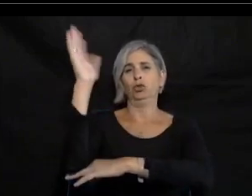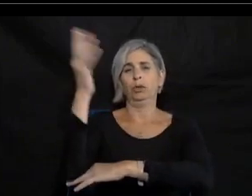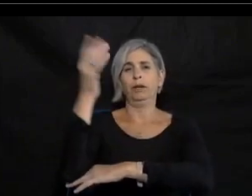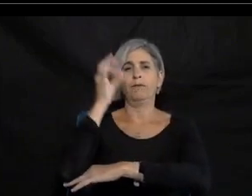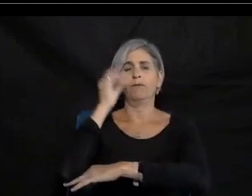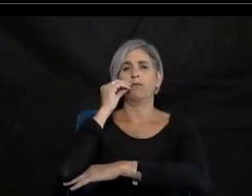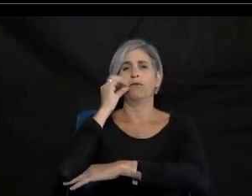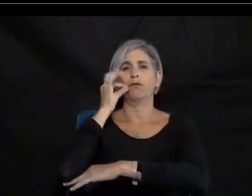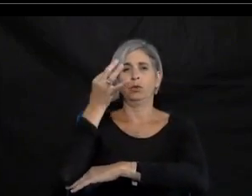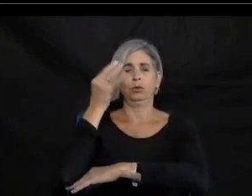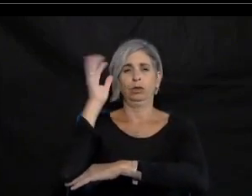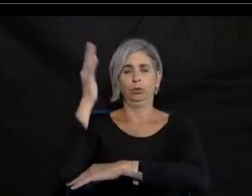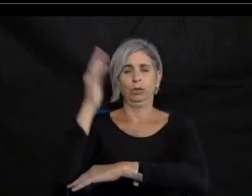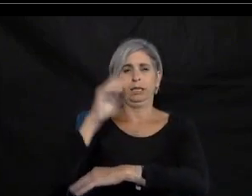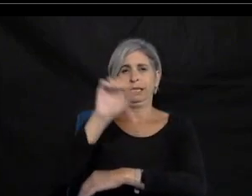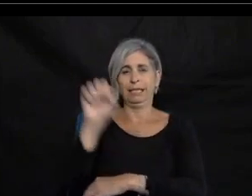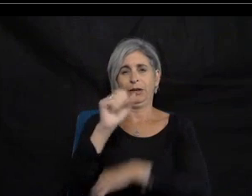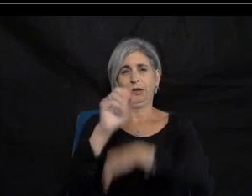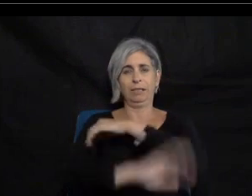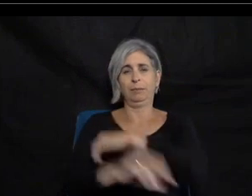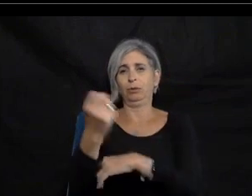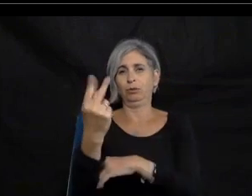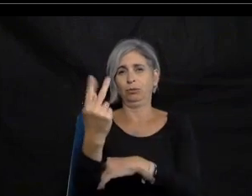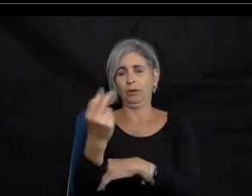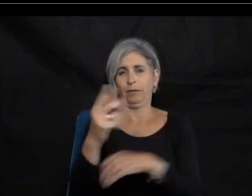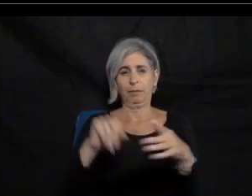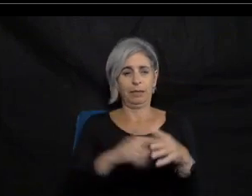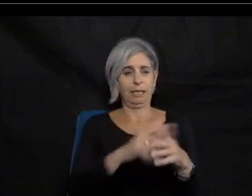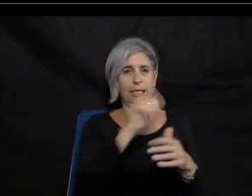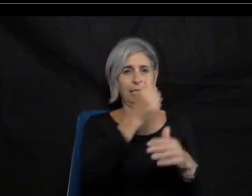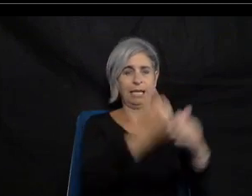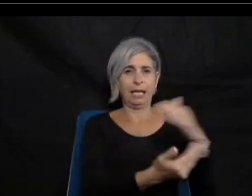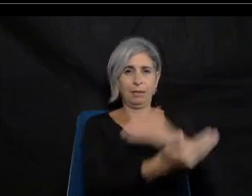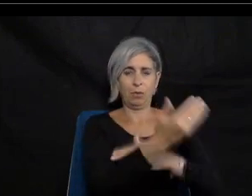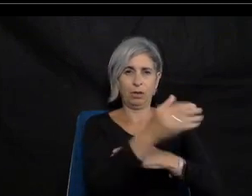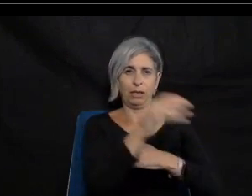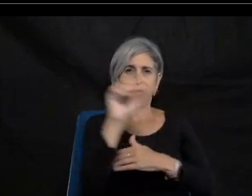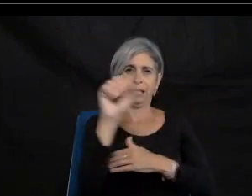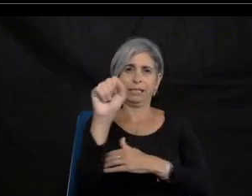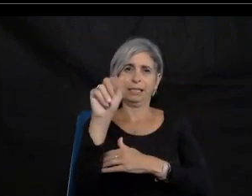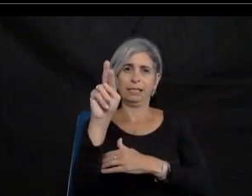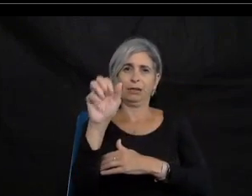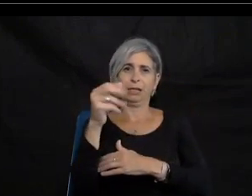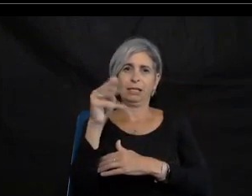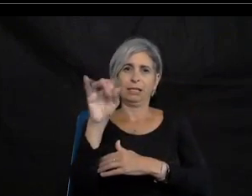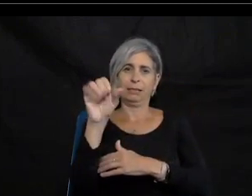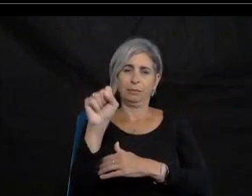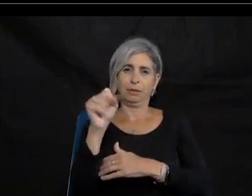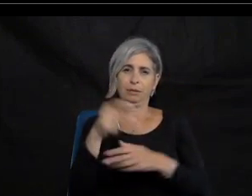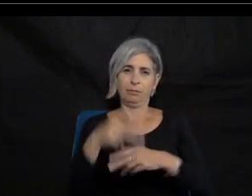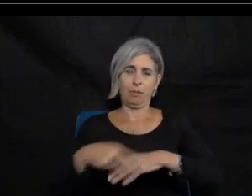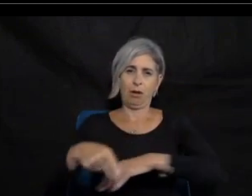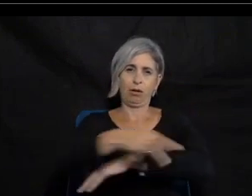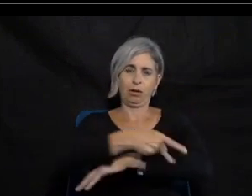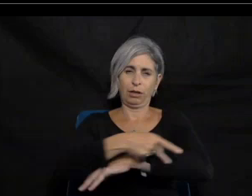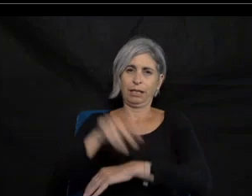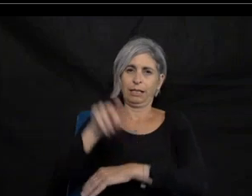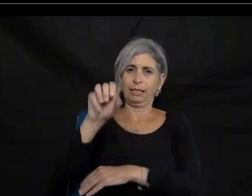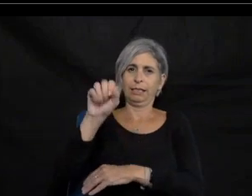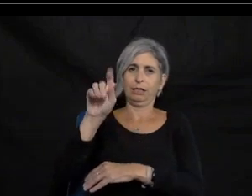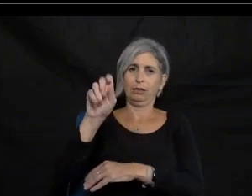centennial fruit tree giveaway on Saturday, September 12th, beginning at 10 a.m. at Sarah Sims Park. Please enter off Seacrest and